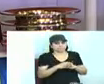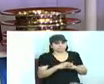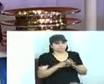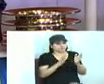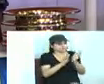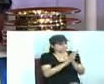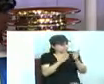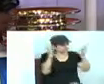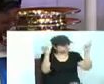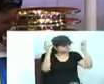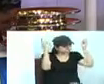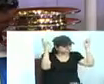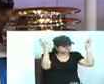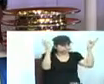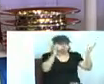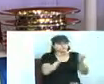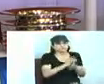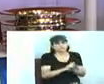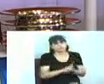Hallelujah. Hallelujah.